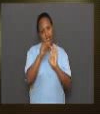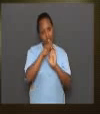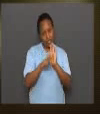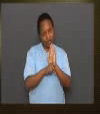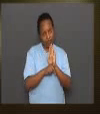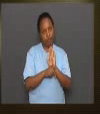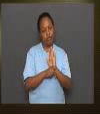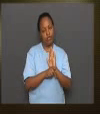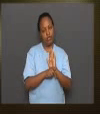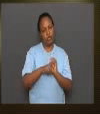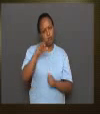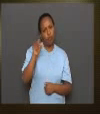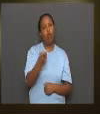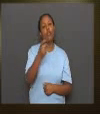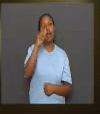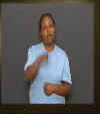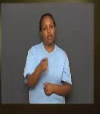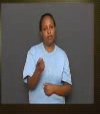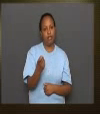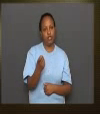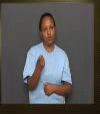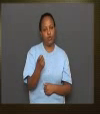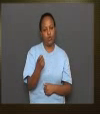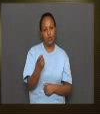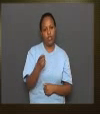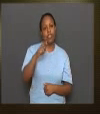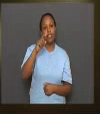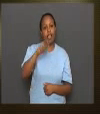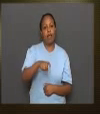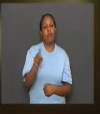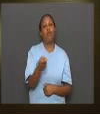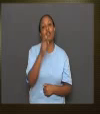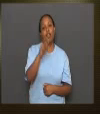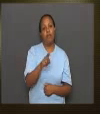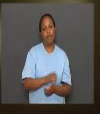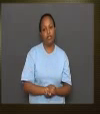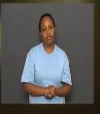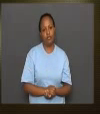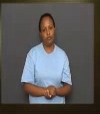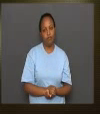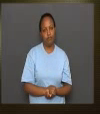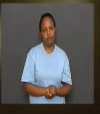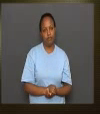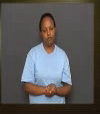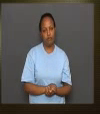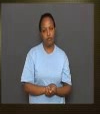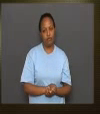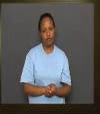Rules and laws must therefore avoid being irrelevant, too